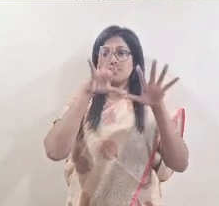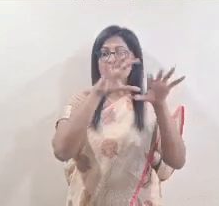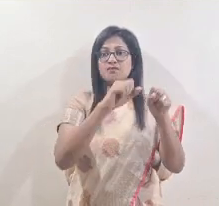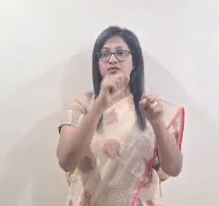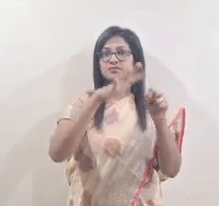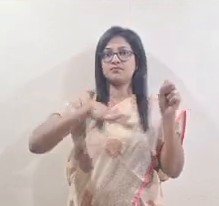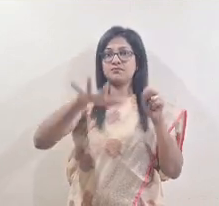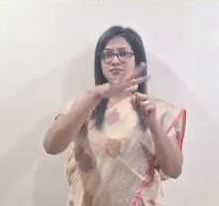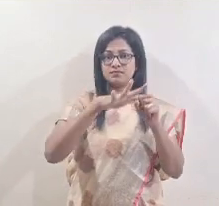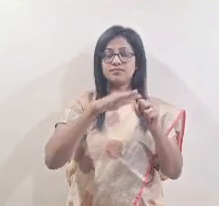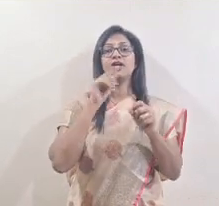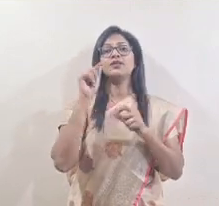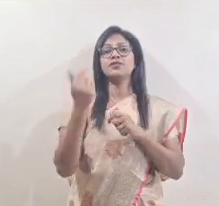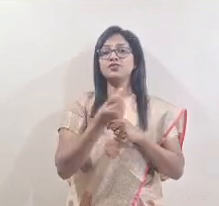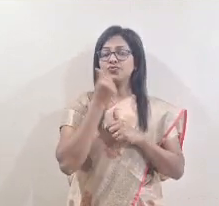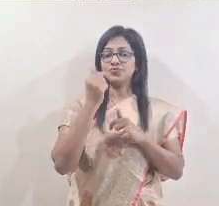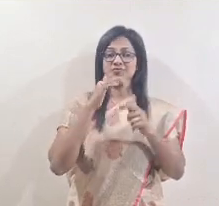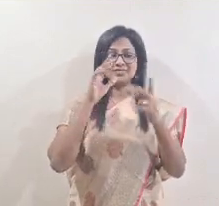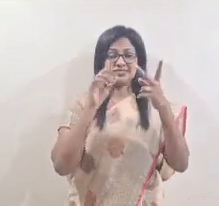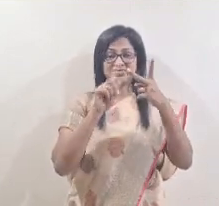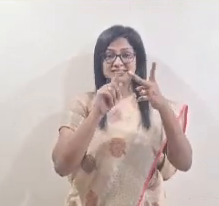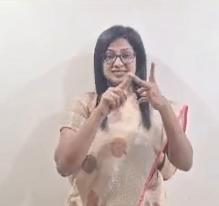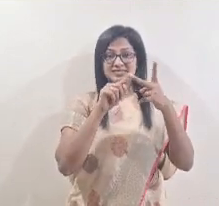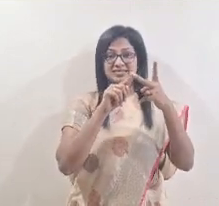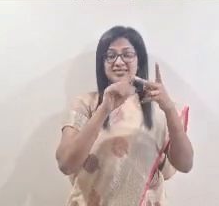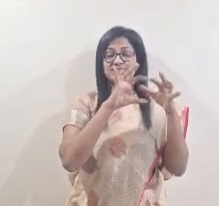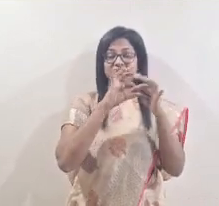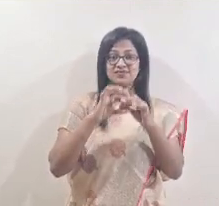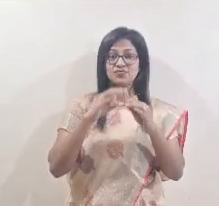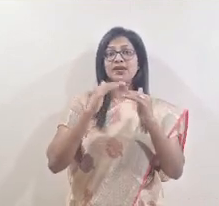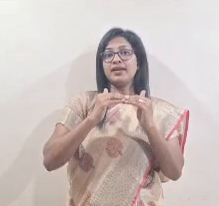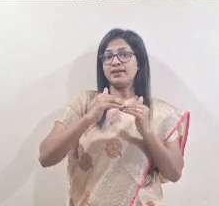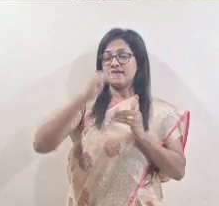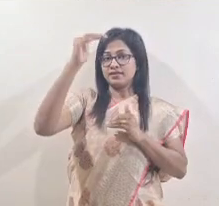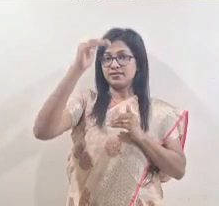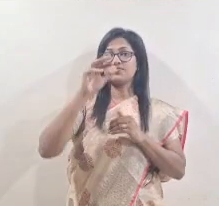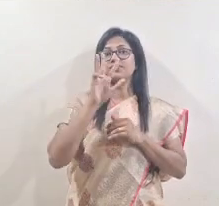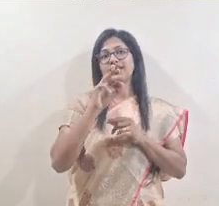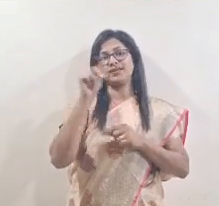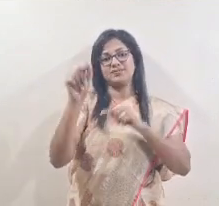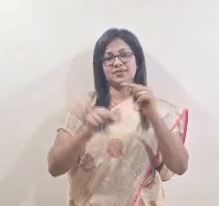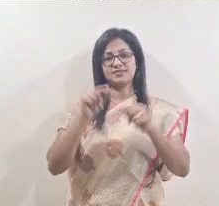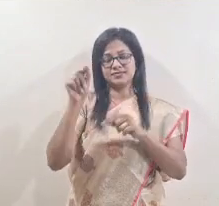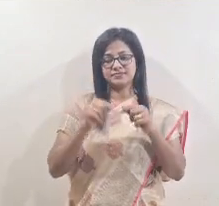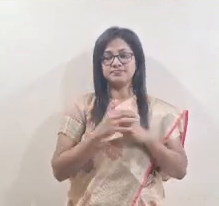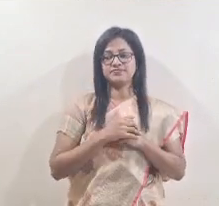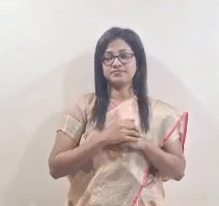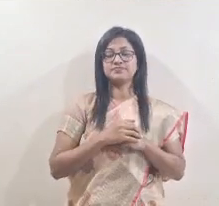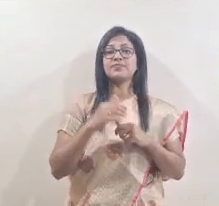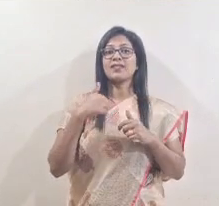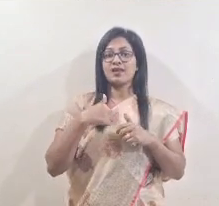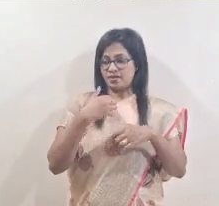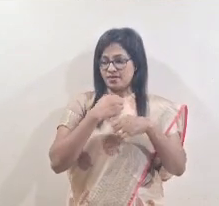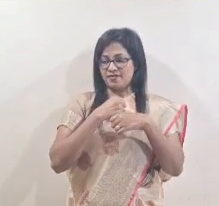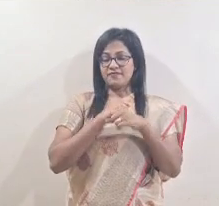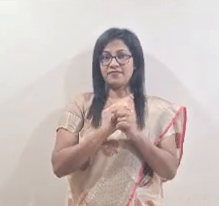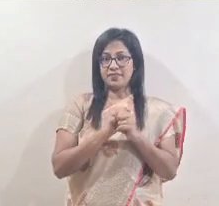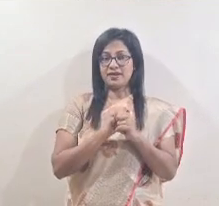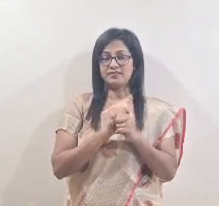area, and using the scenario 2, it has been increased to 30%. So I have